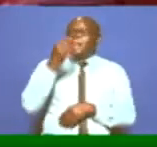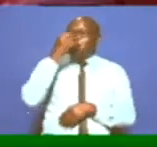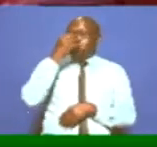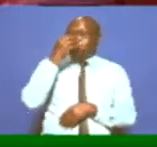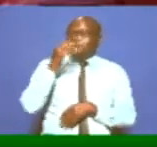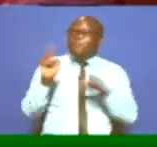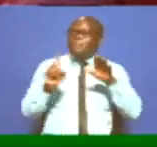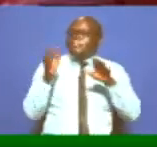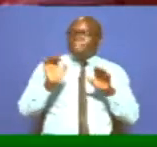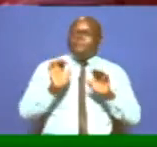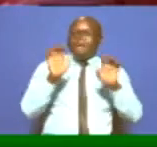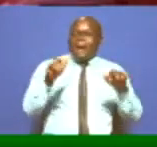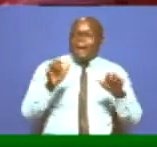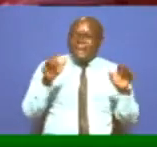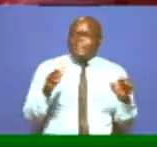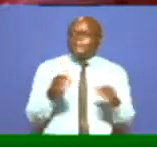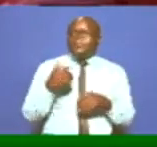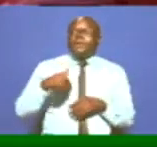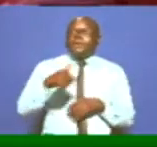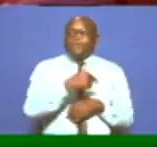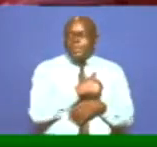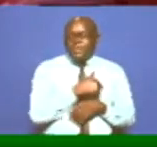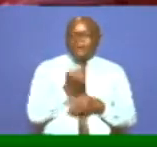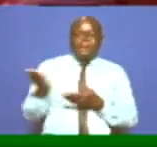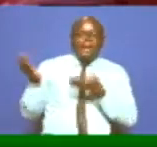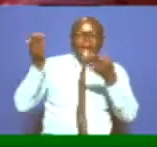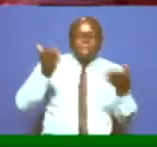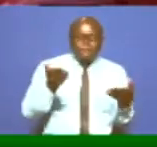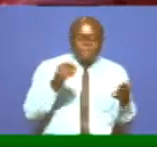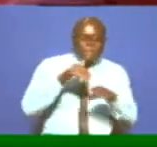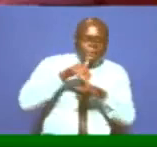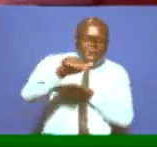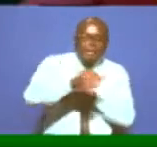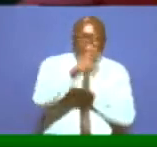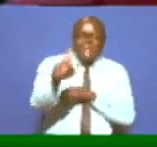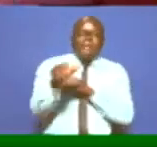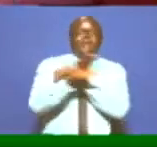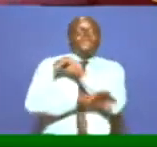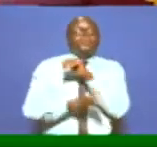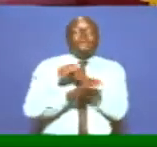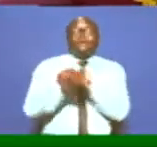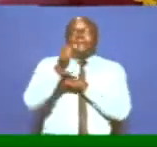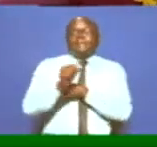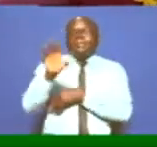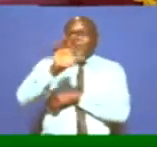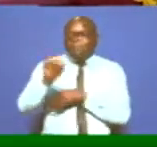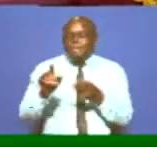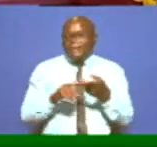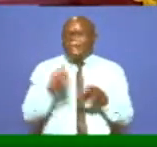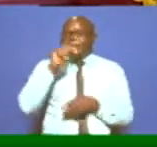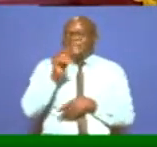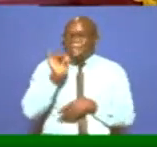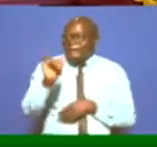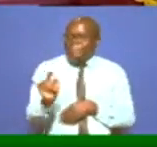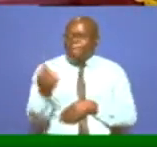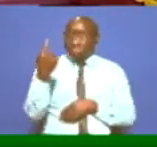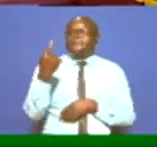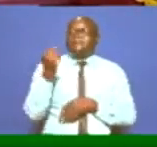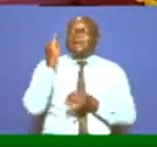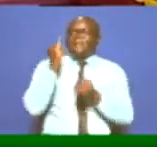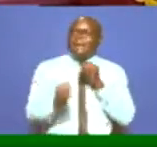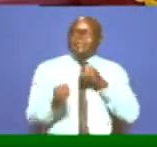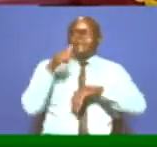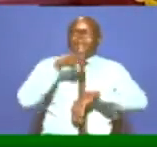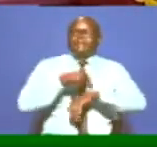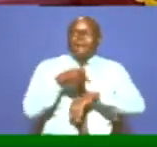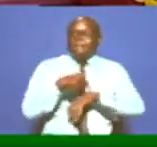Minister of Agriculture, and we actually exported our barley all the way to South Africa and Tanzania. That was the first and the last time, Honorable Speaker.